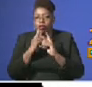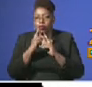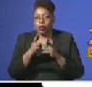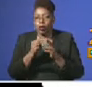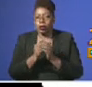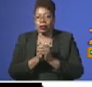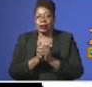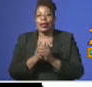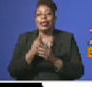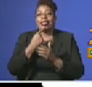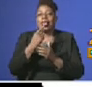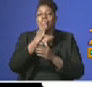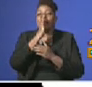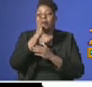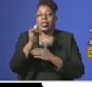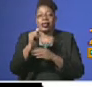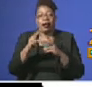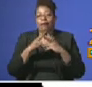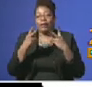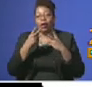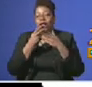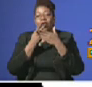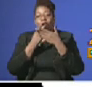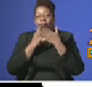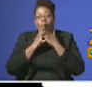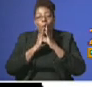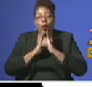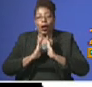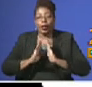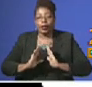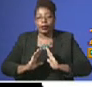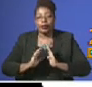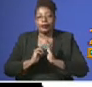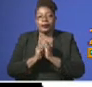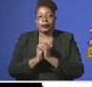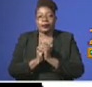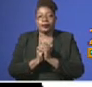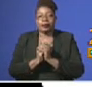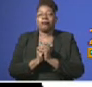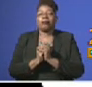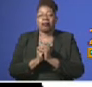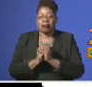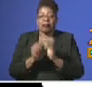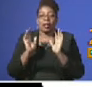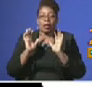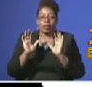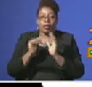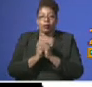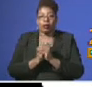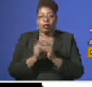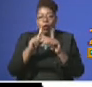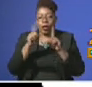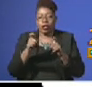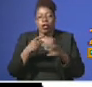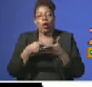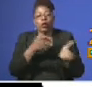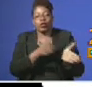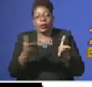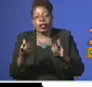Been very quiet. He's a very quiet person, eh? Excellent. Excellent. So what do you plan to do